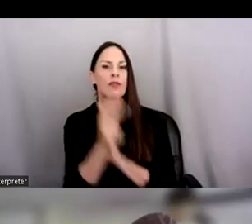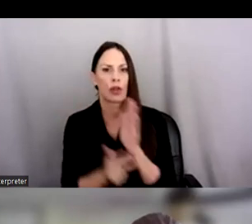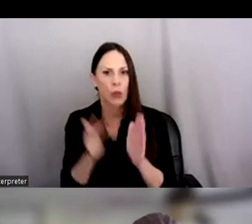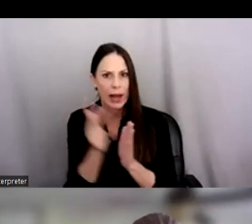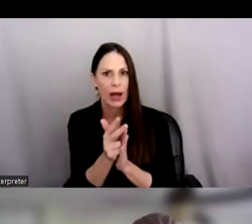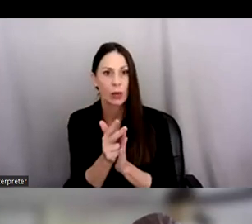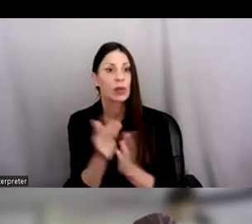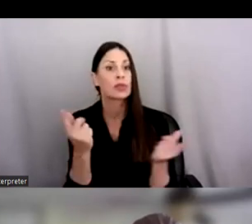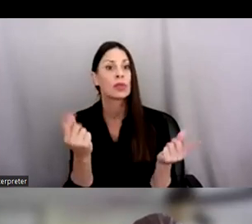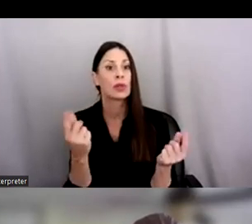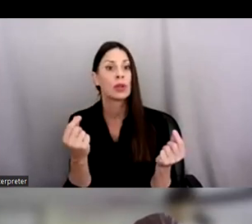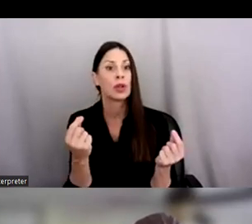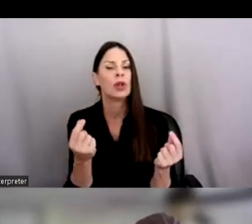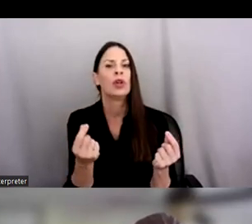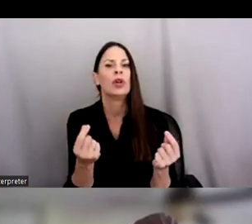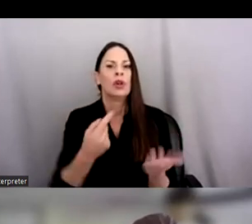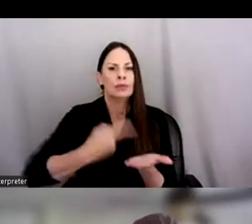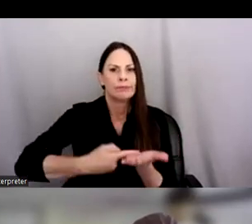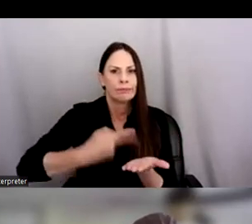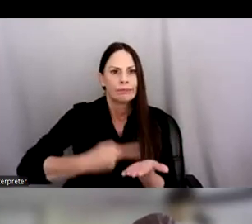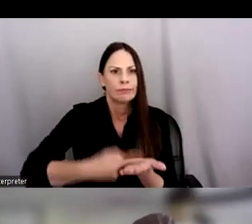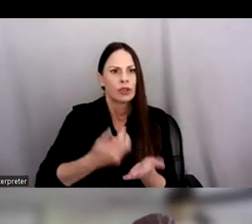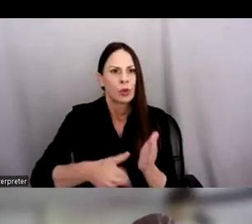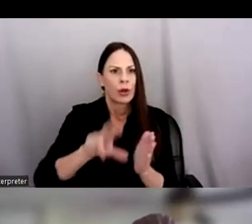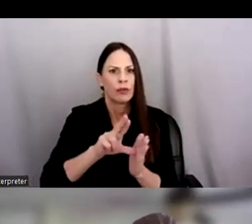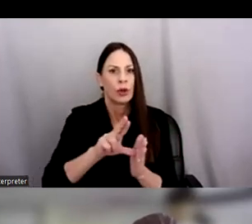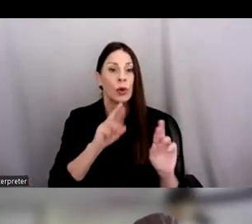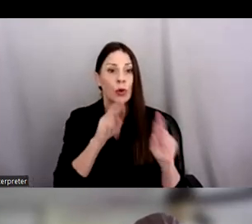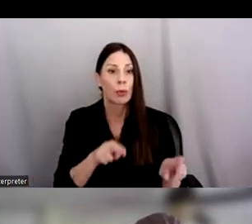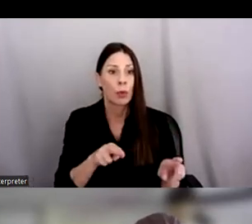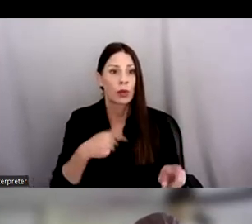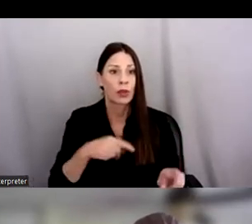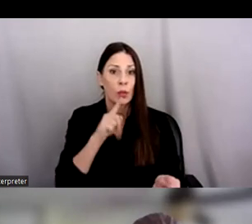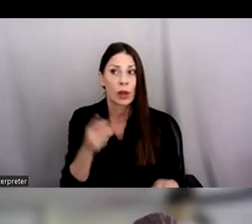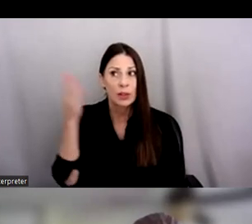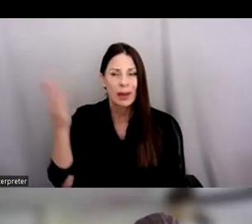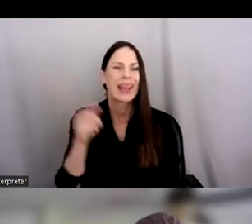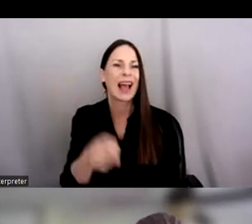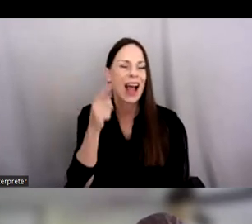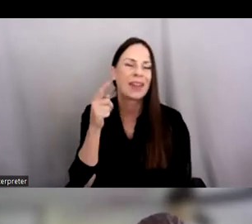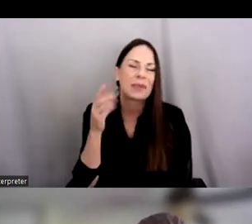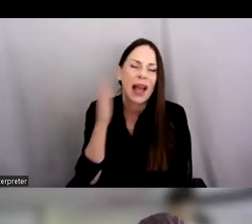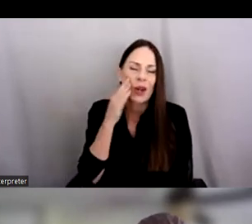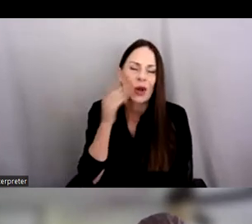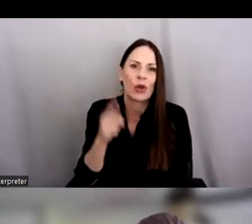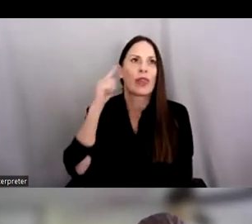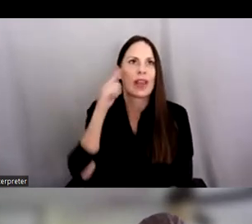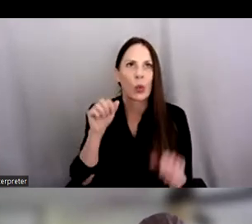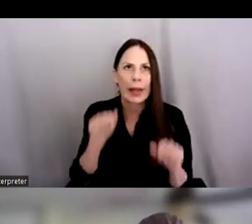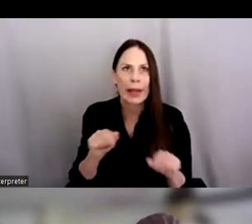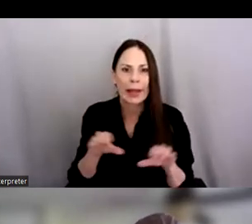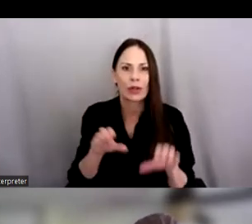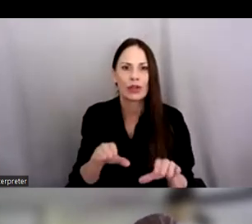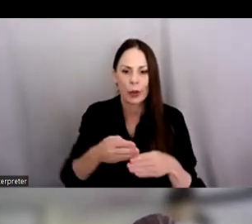report that we're submitting. I know you guys think we can do it in an hour, but with someone with lived experience of my own mental